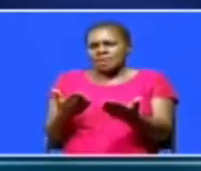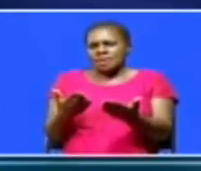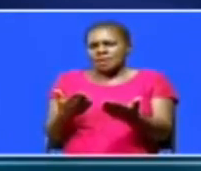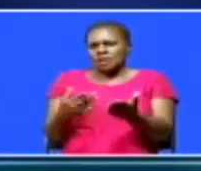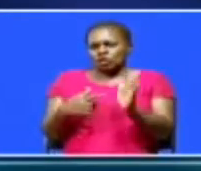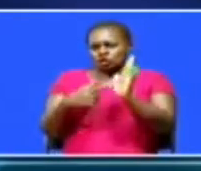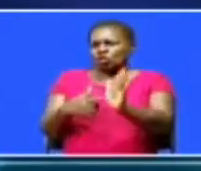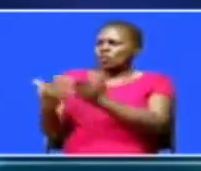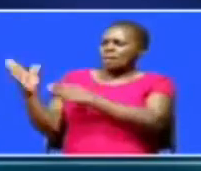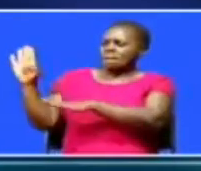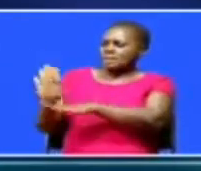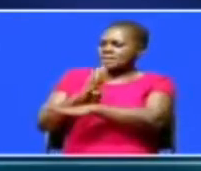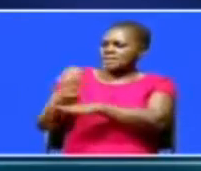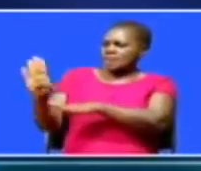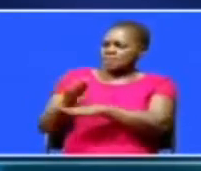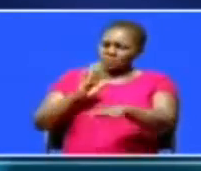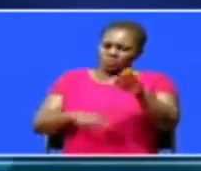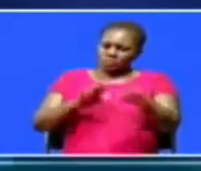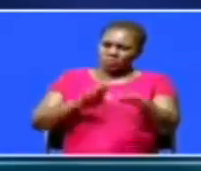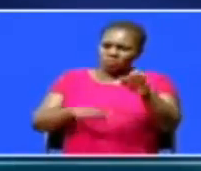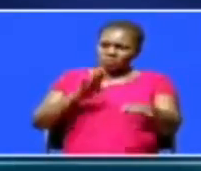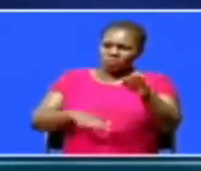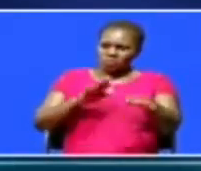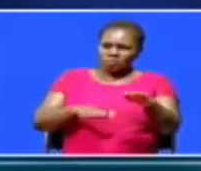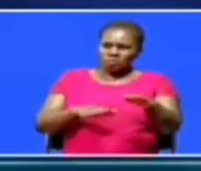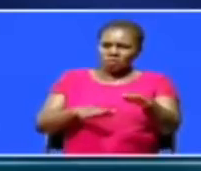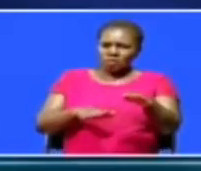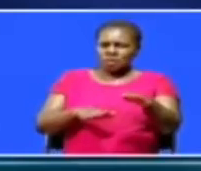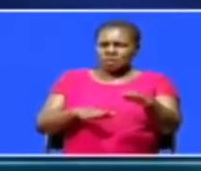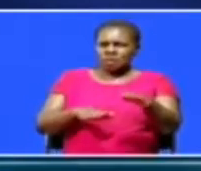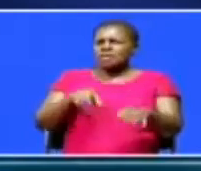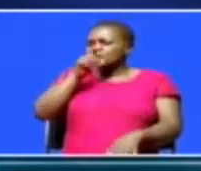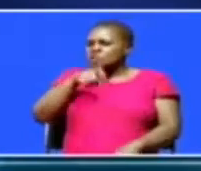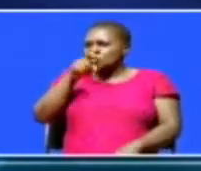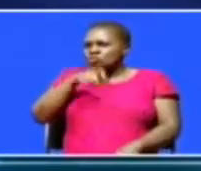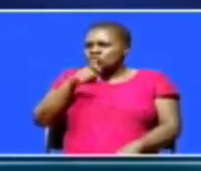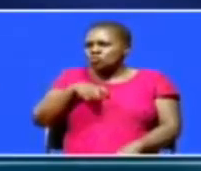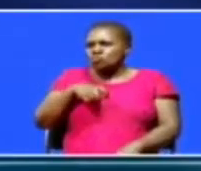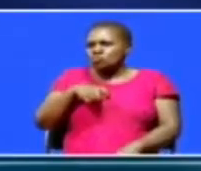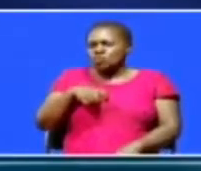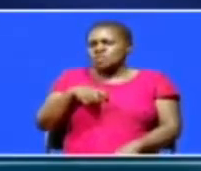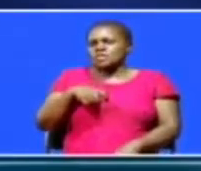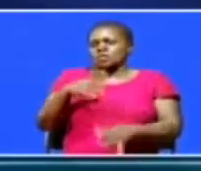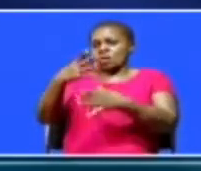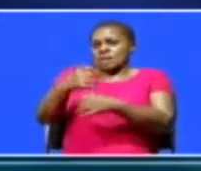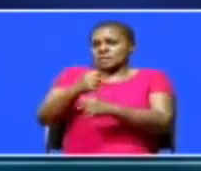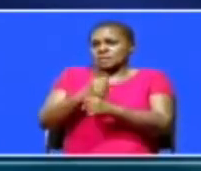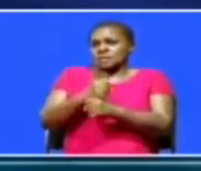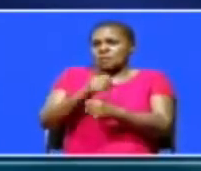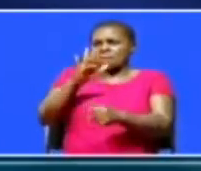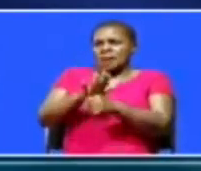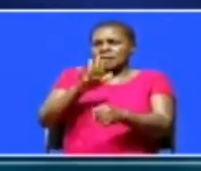by this buzz of sewing machines at the remote Siongila town, where Kitui County Textile Center continues its